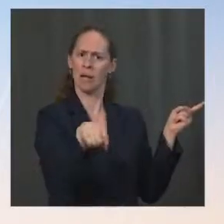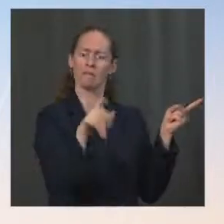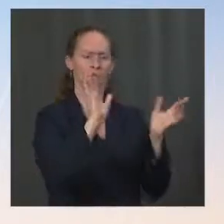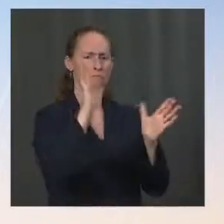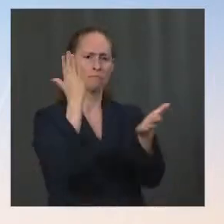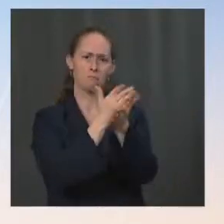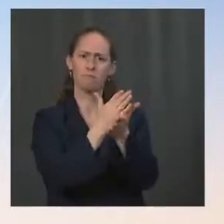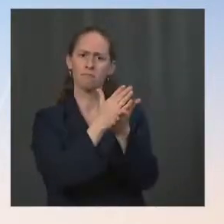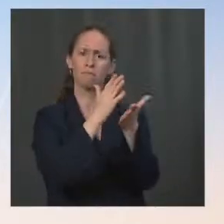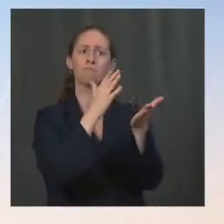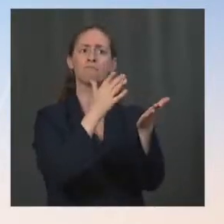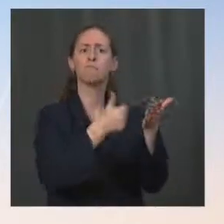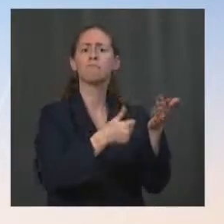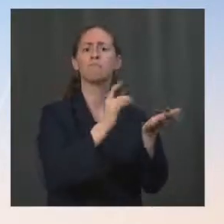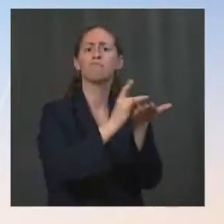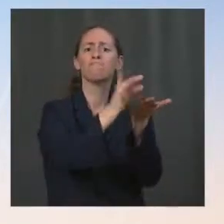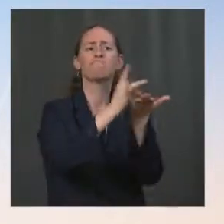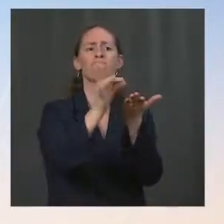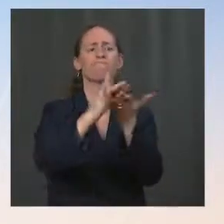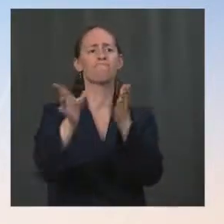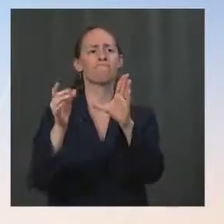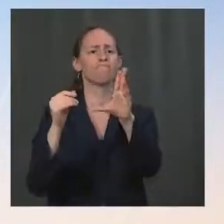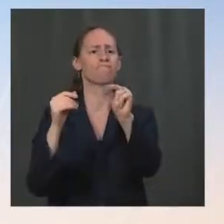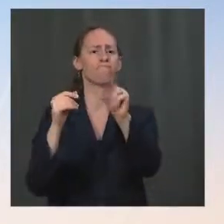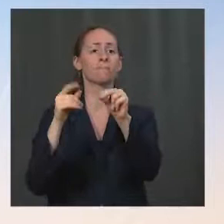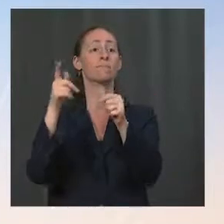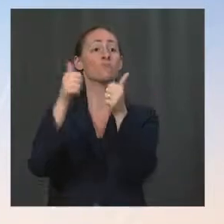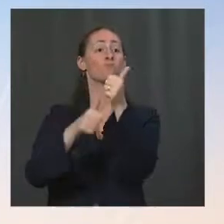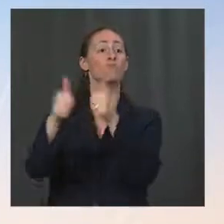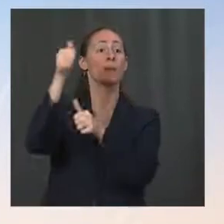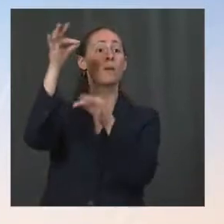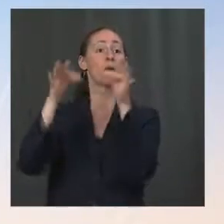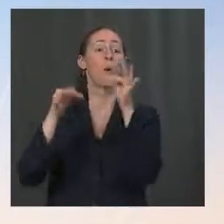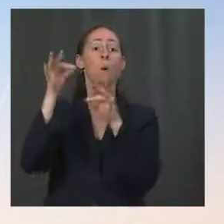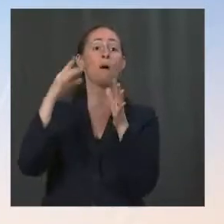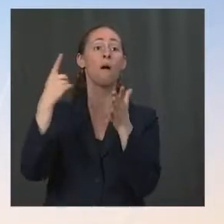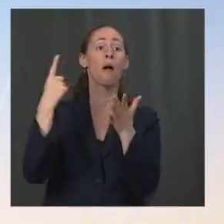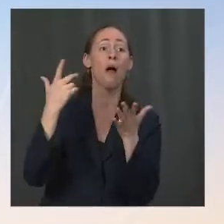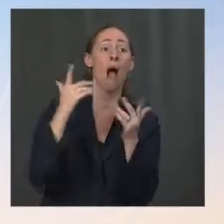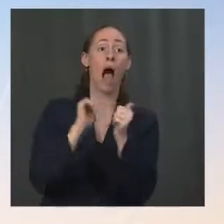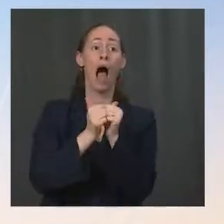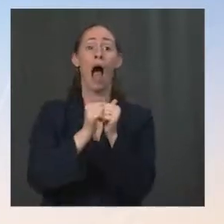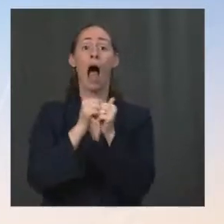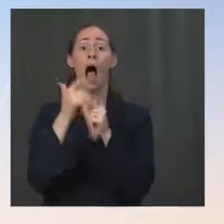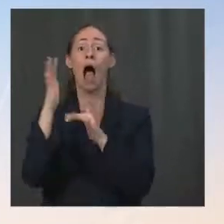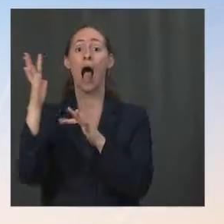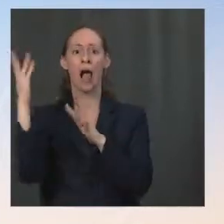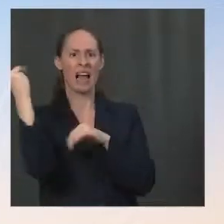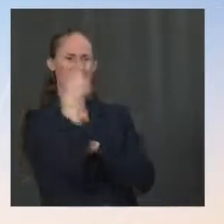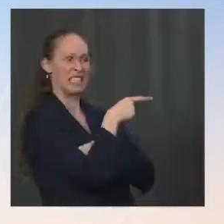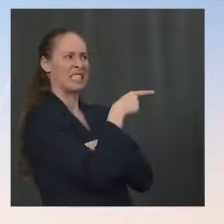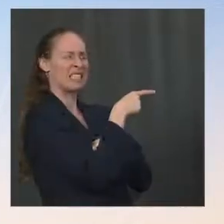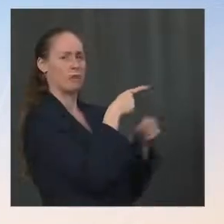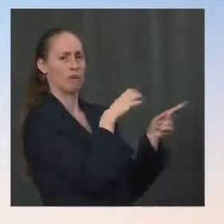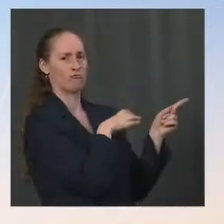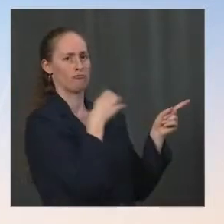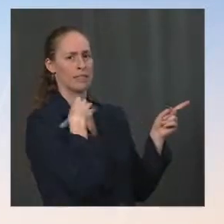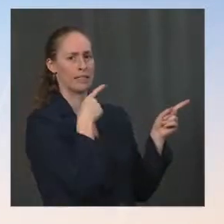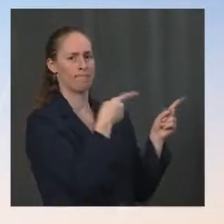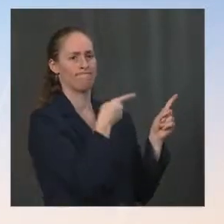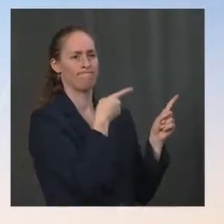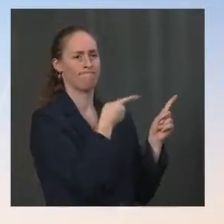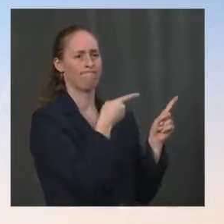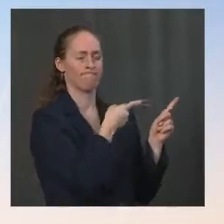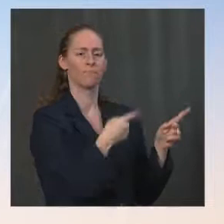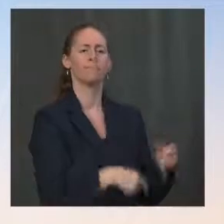has now clearly outlined that as the sole way a moratorium could remain in effect. Now, at the same time, I think it's important to remember what